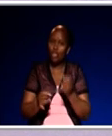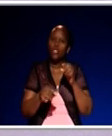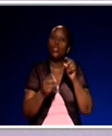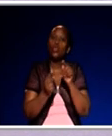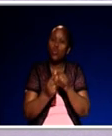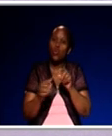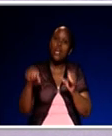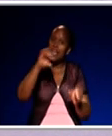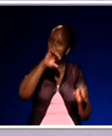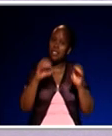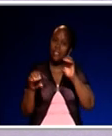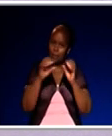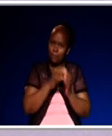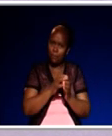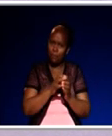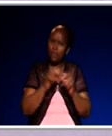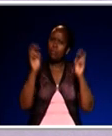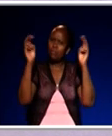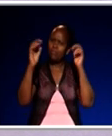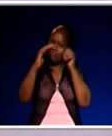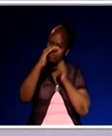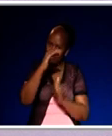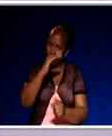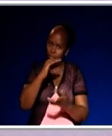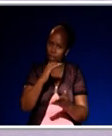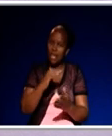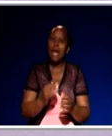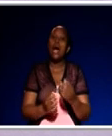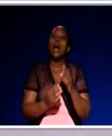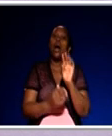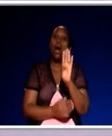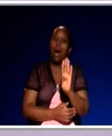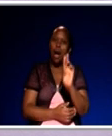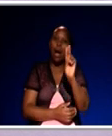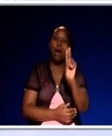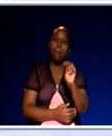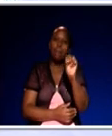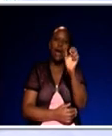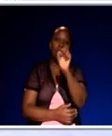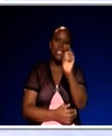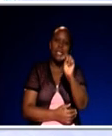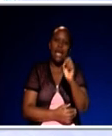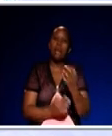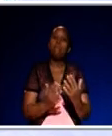chemistry. Our subtopic is the Bunsen burner.